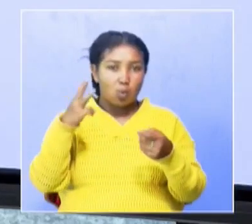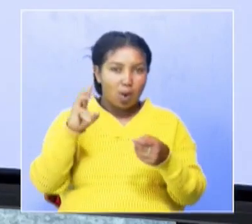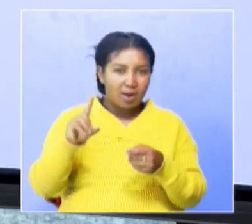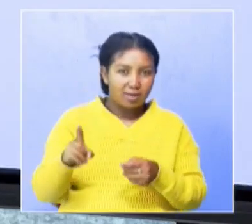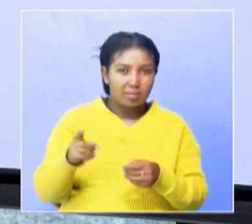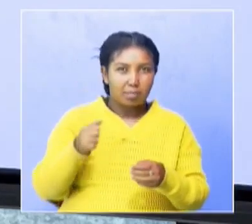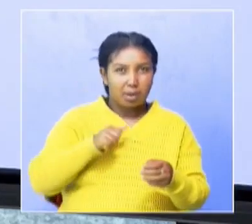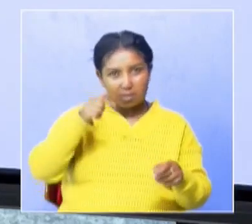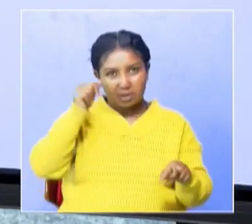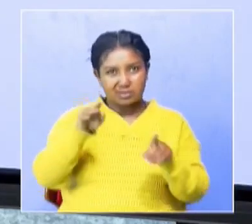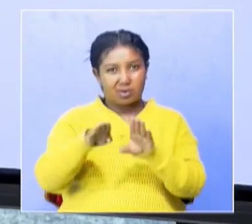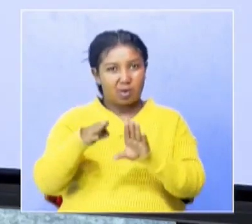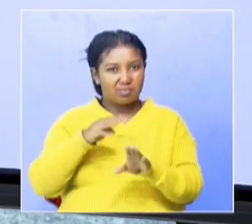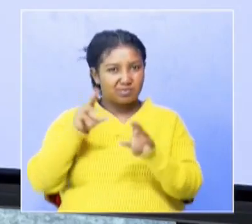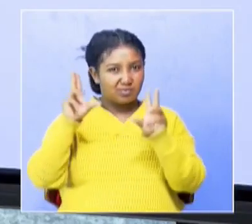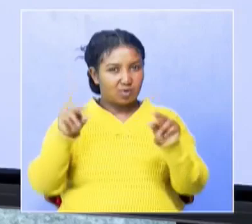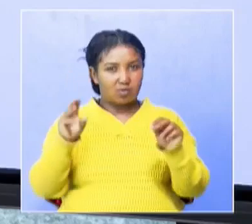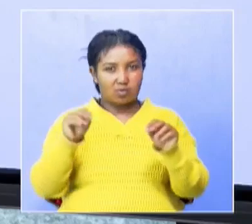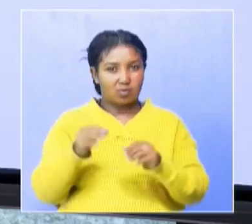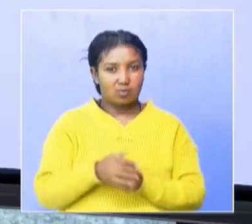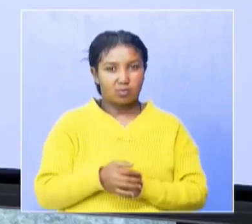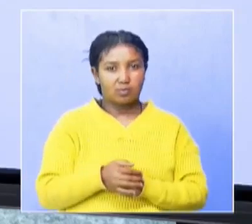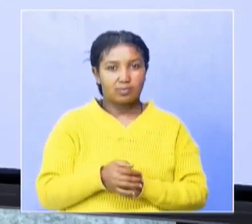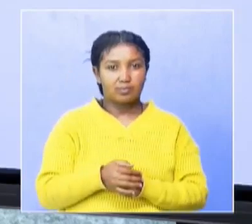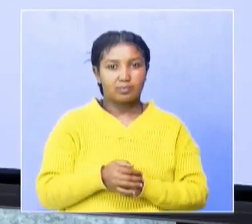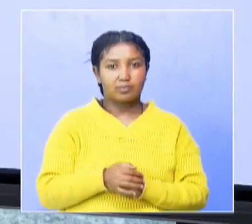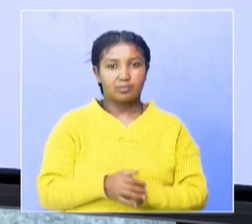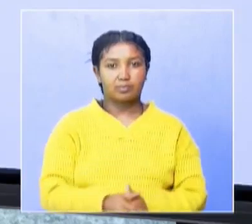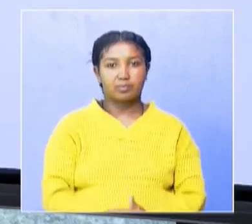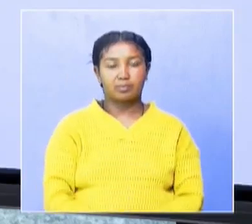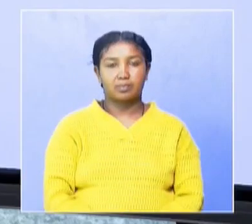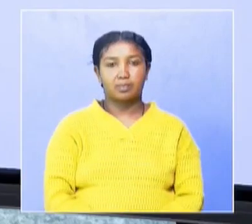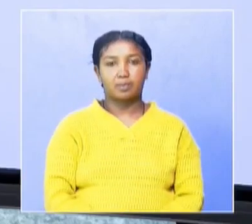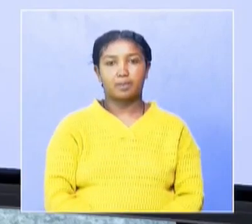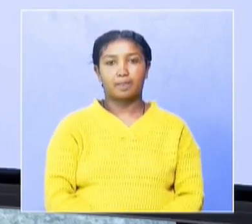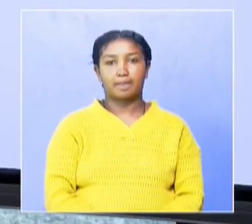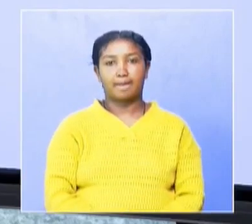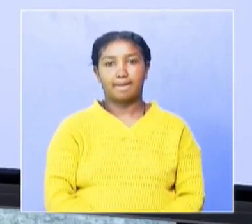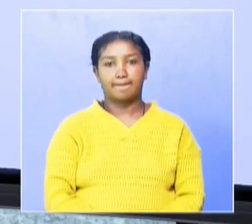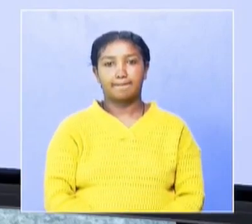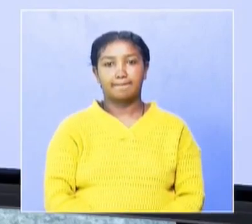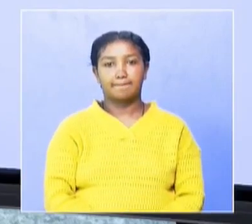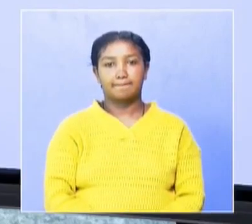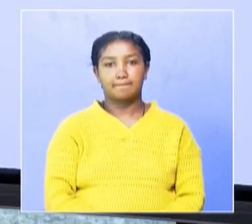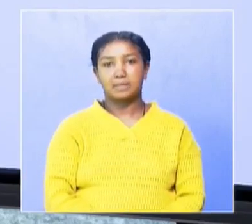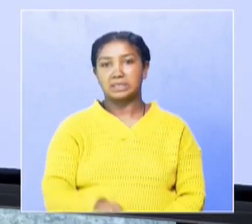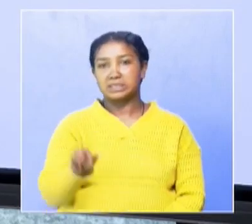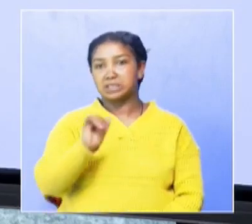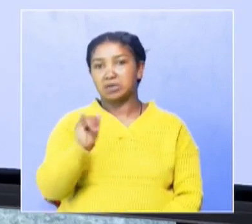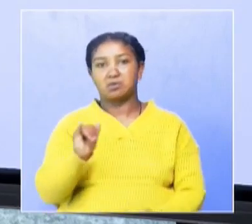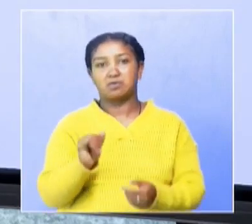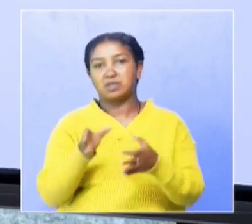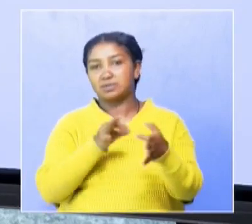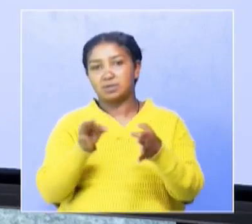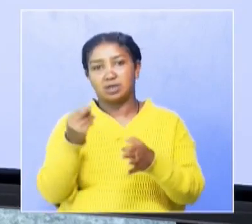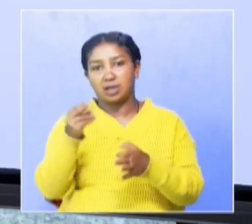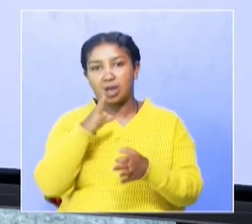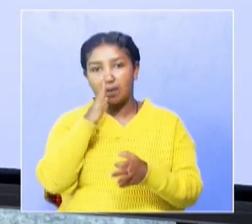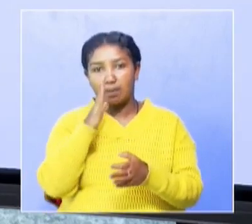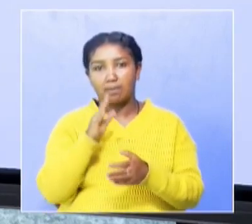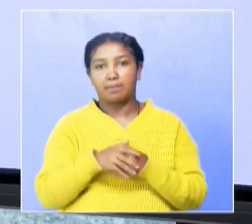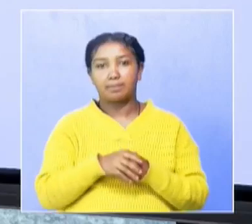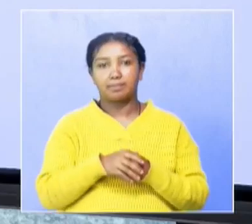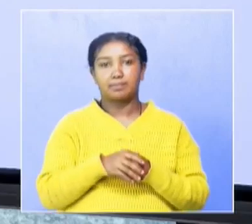is impossible. It's not this much advisable. Even if it is logically, we can use such kinds of expressions. So come on